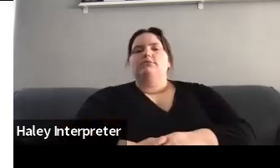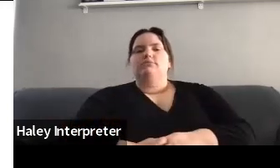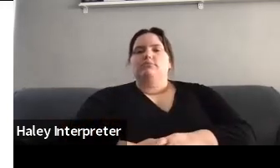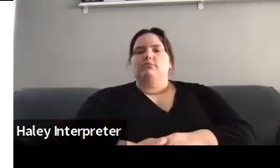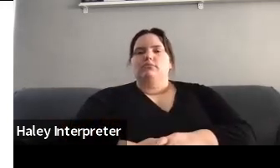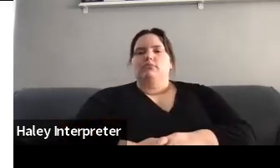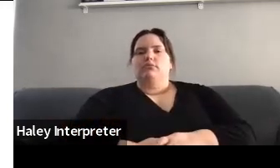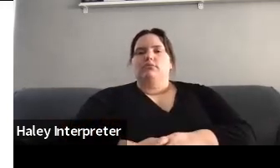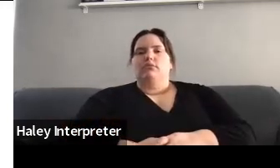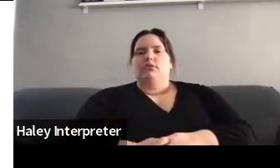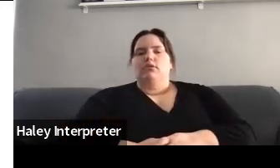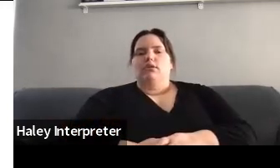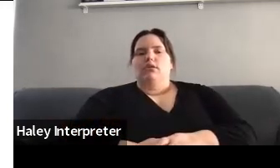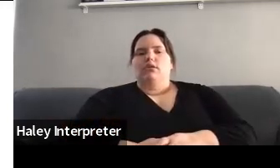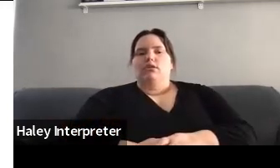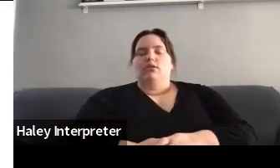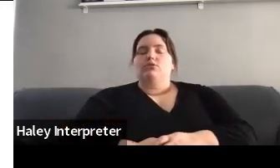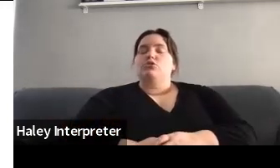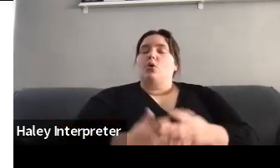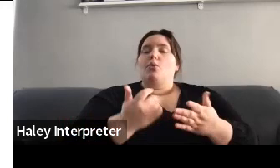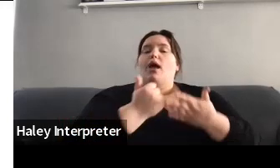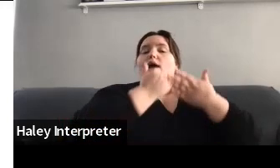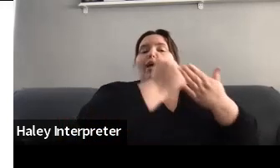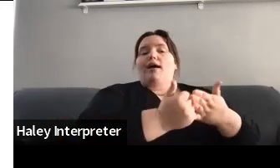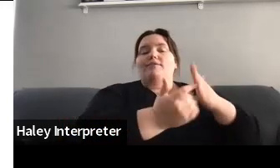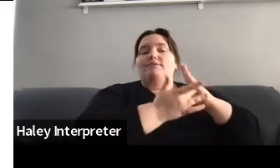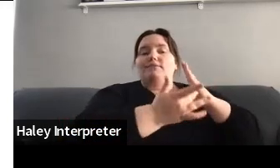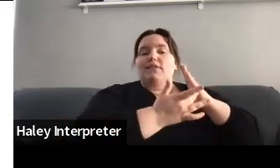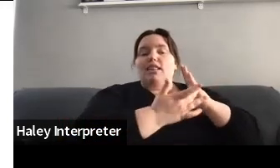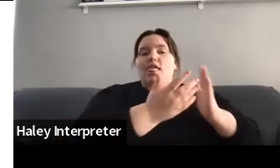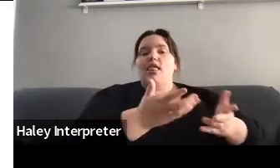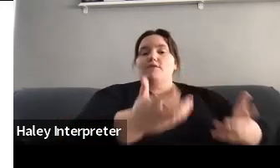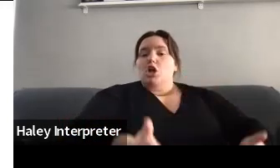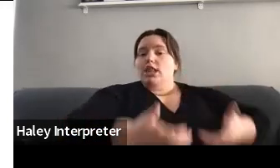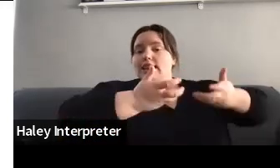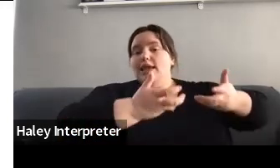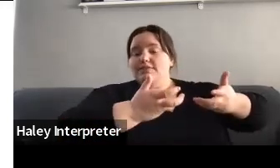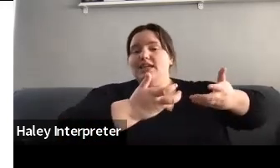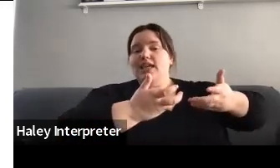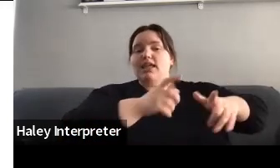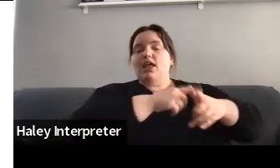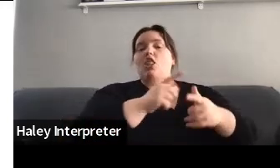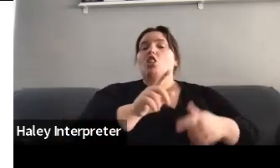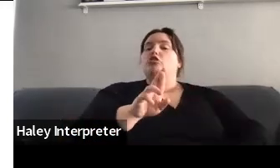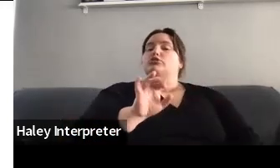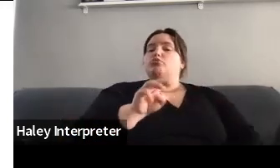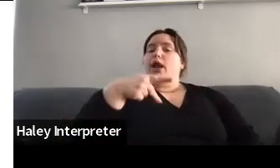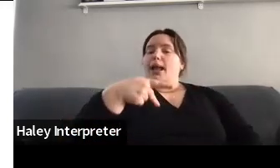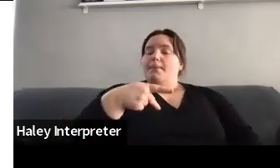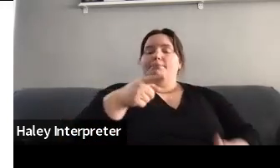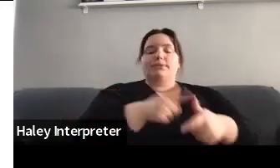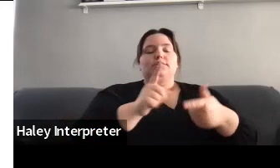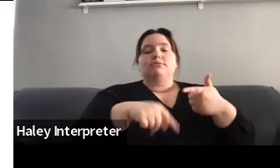So AT for lifting, I just wanted to mention that there are pet ramps and pet stairs that you can buy